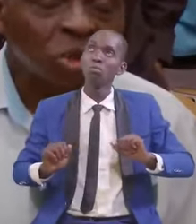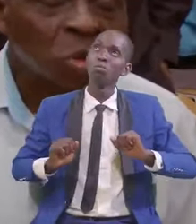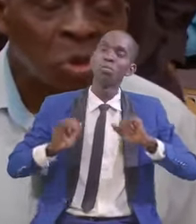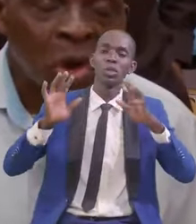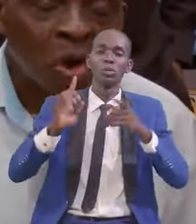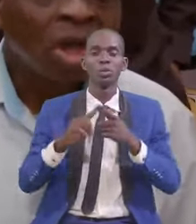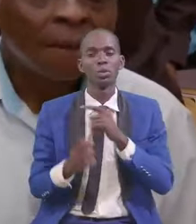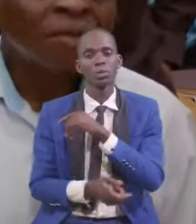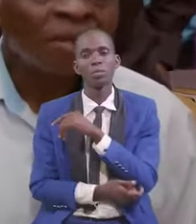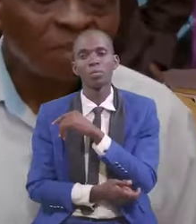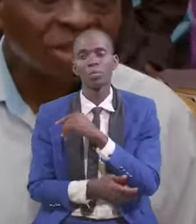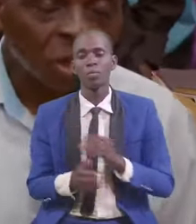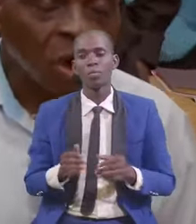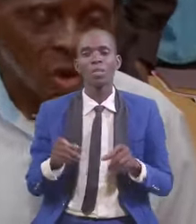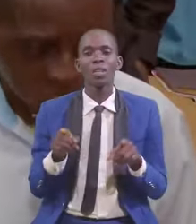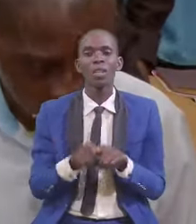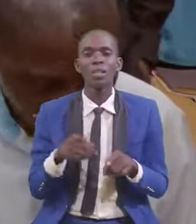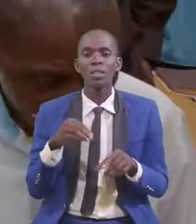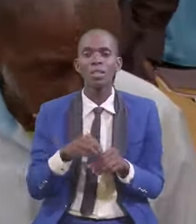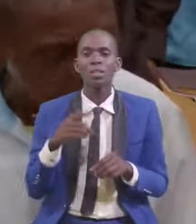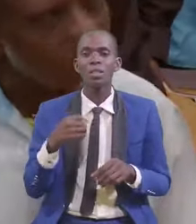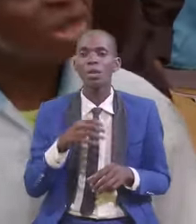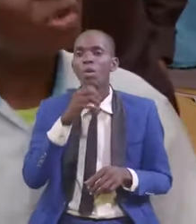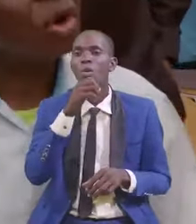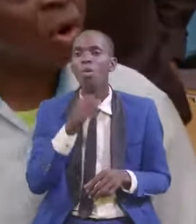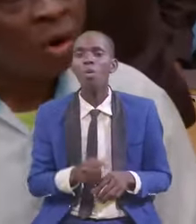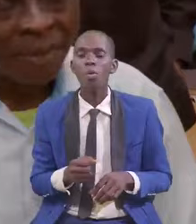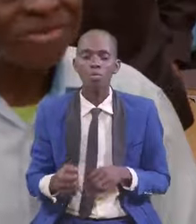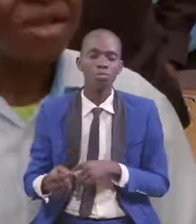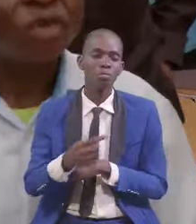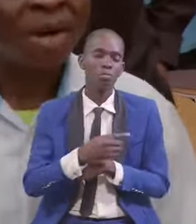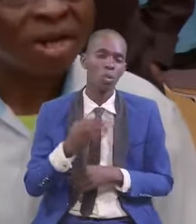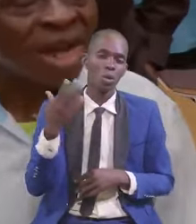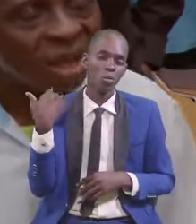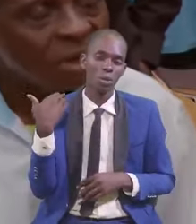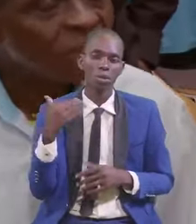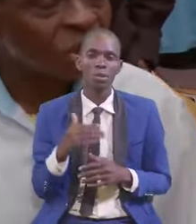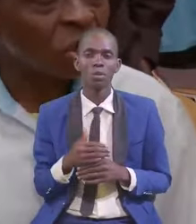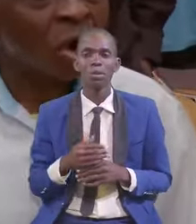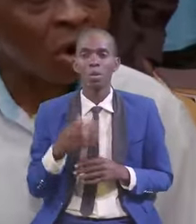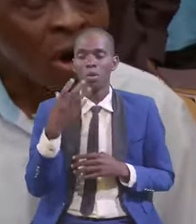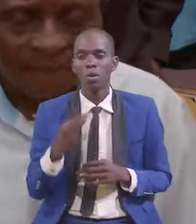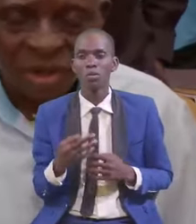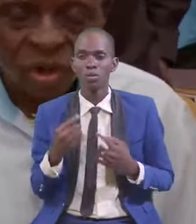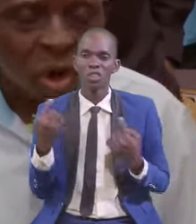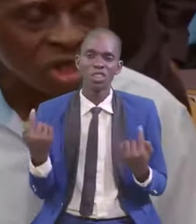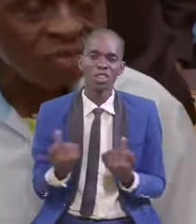yield like in the old days of